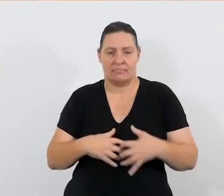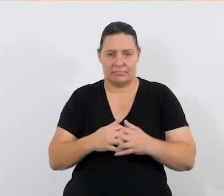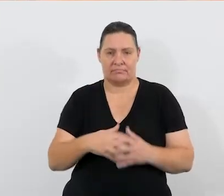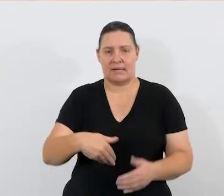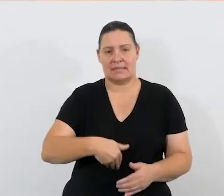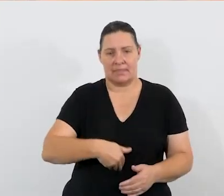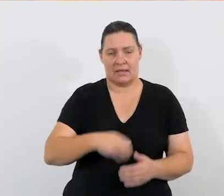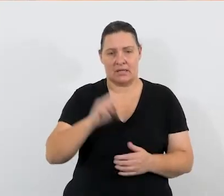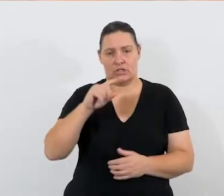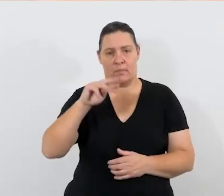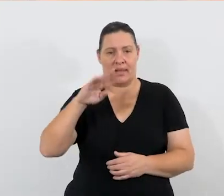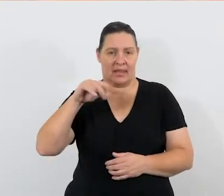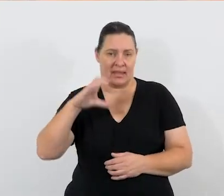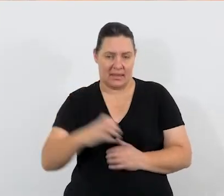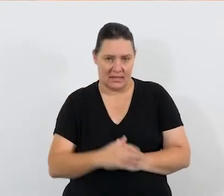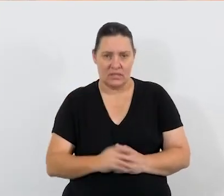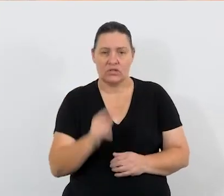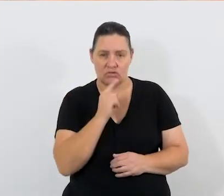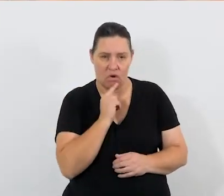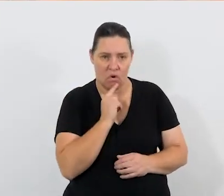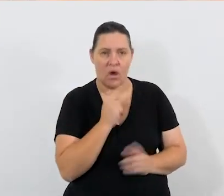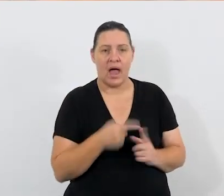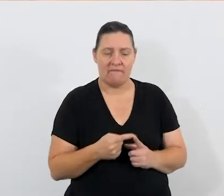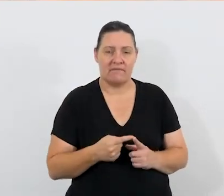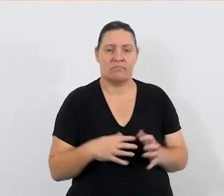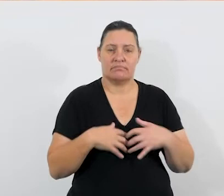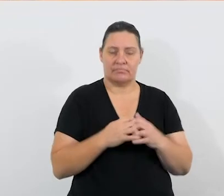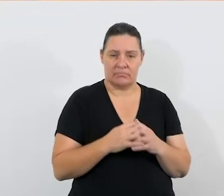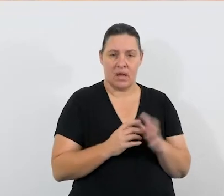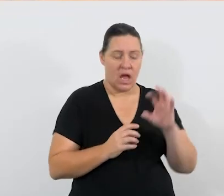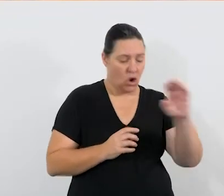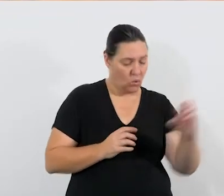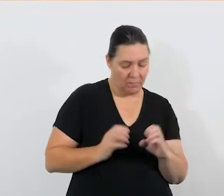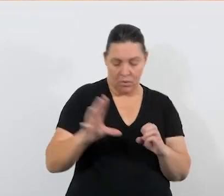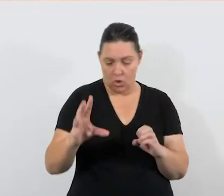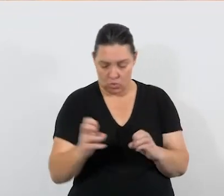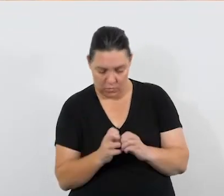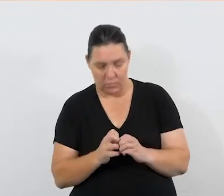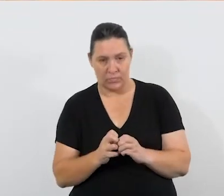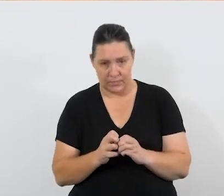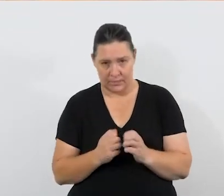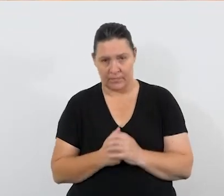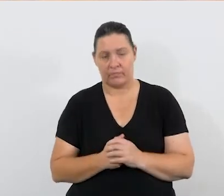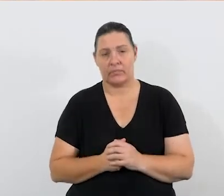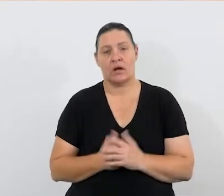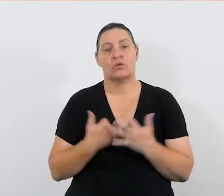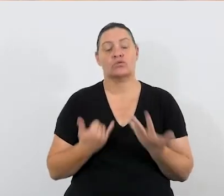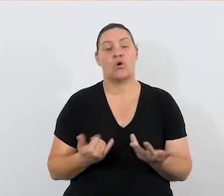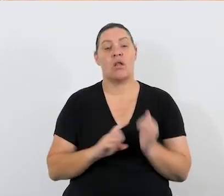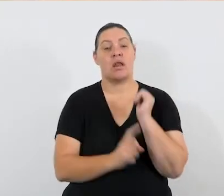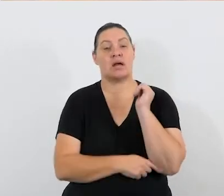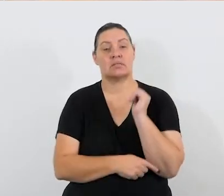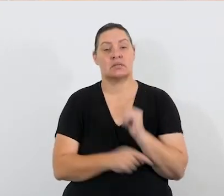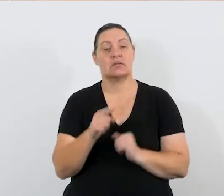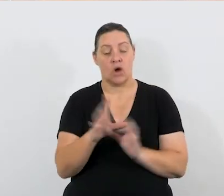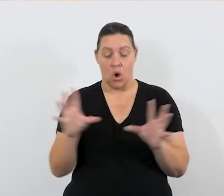the stomach. So now organs are formed from tissues that have been grouped together. And